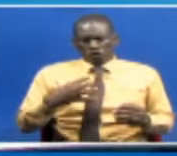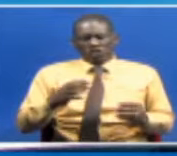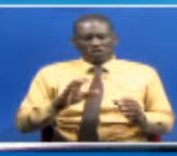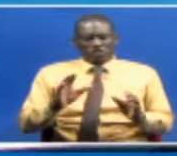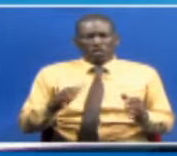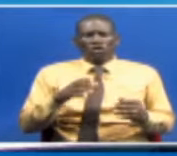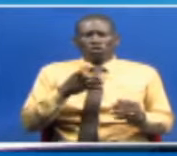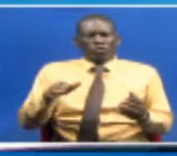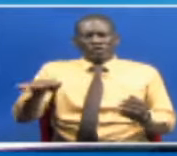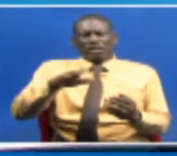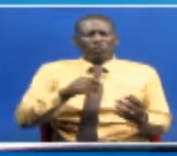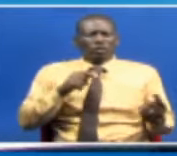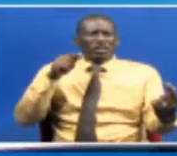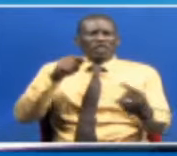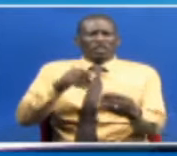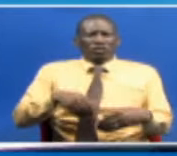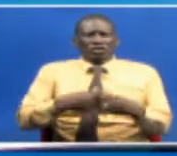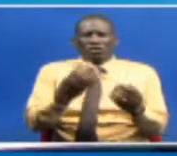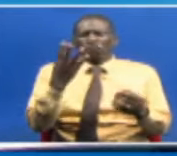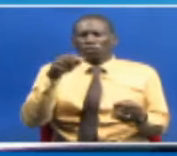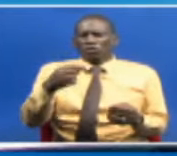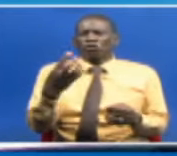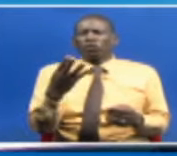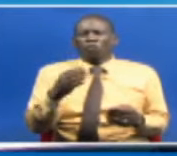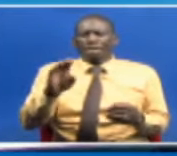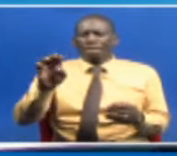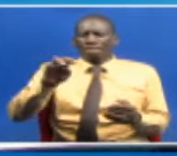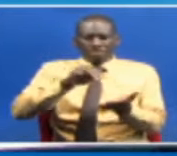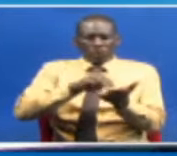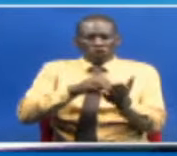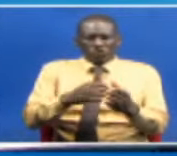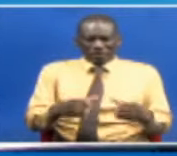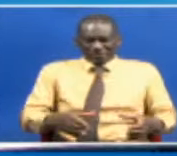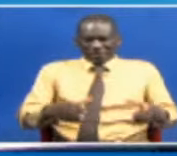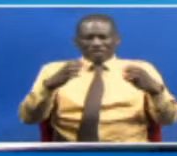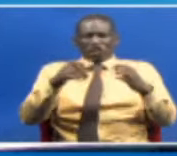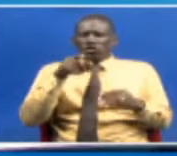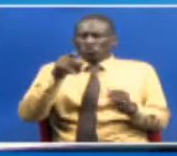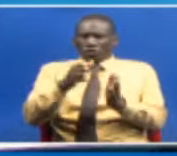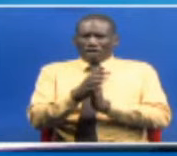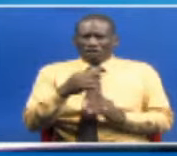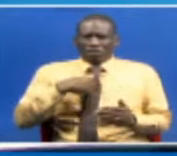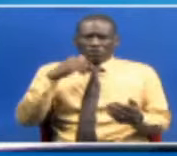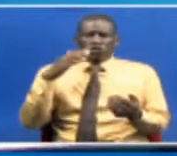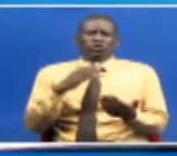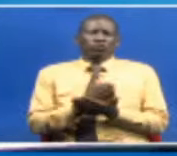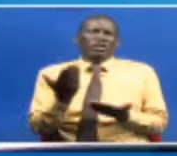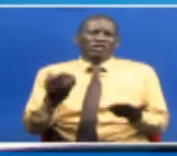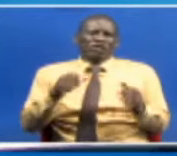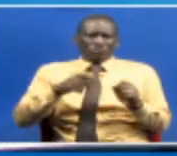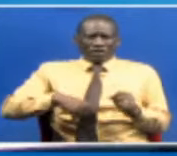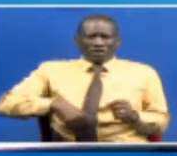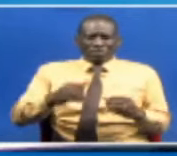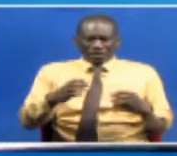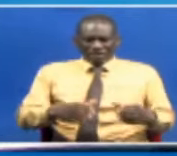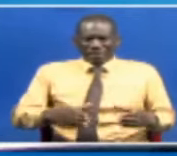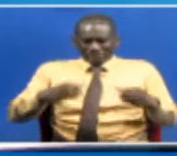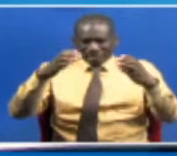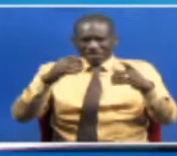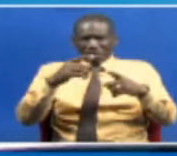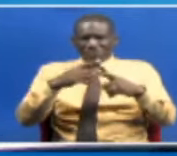targeting to providing the 4.4 million cylinders because you and me surely can afford a cylinder. Mm-hmm. But